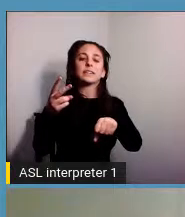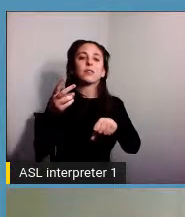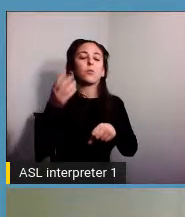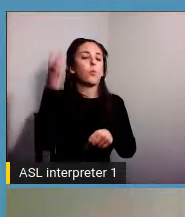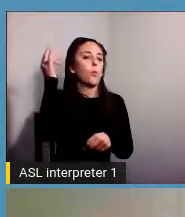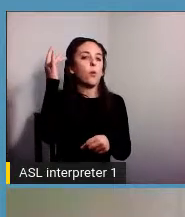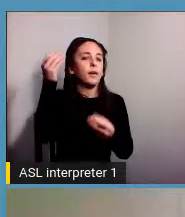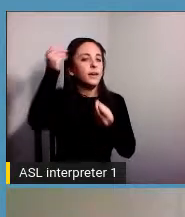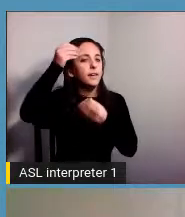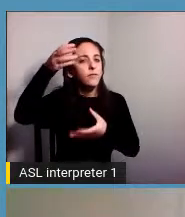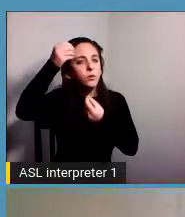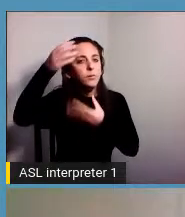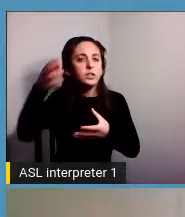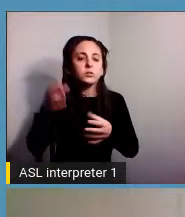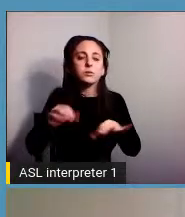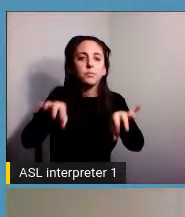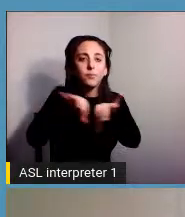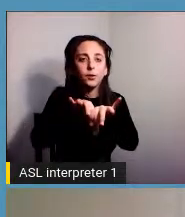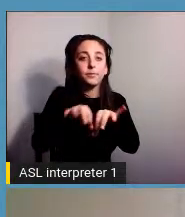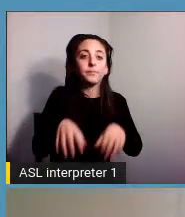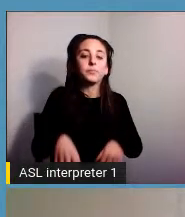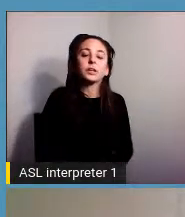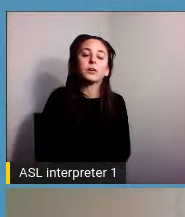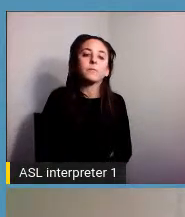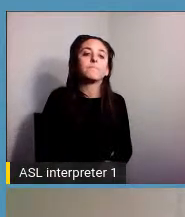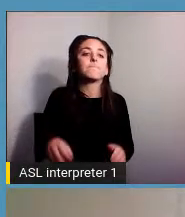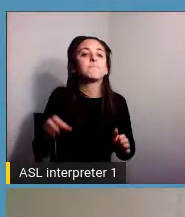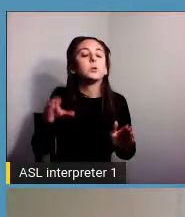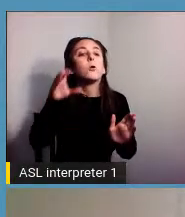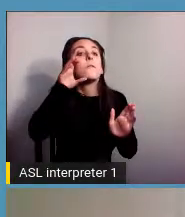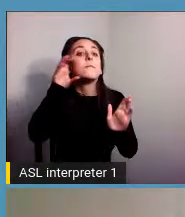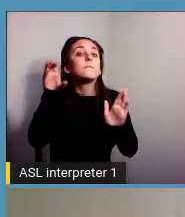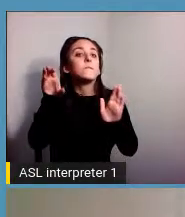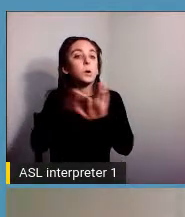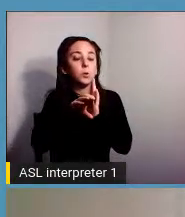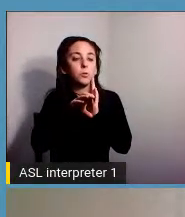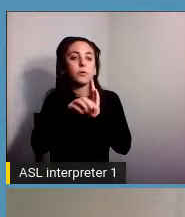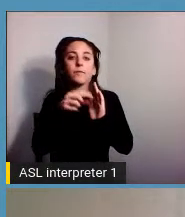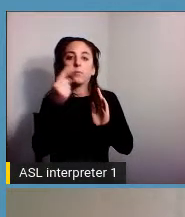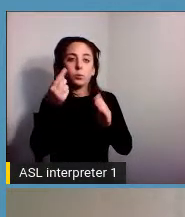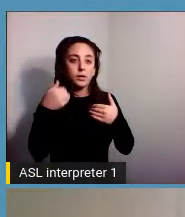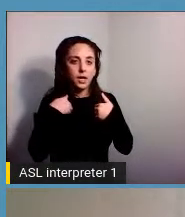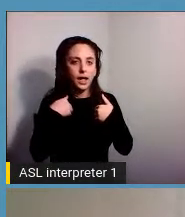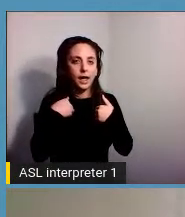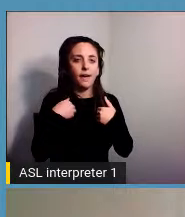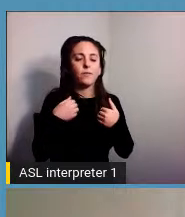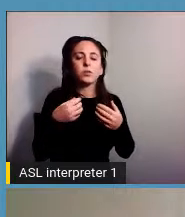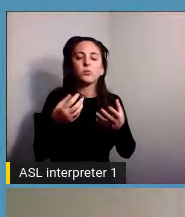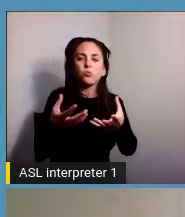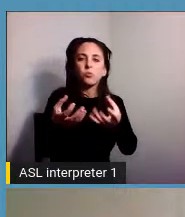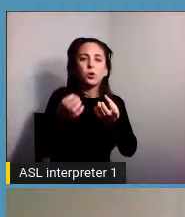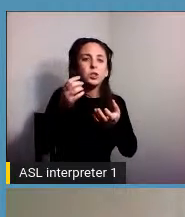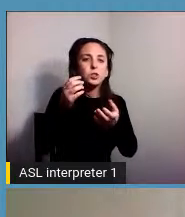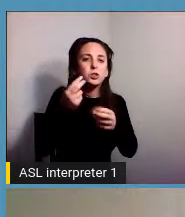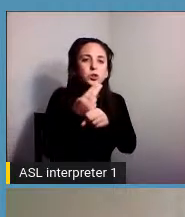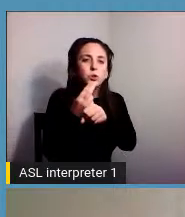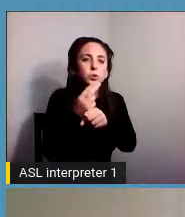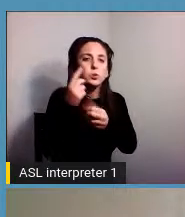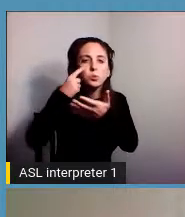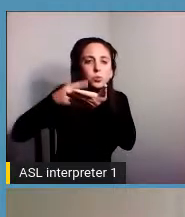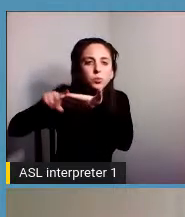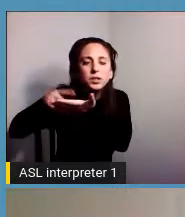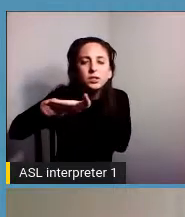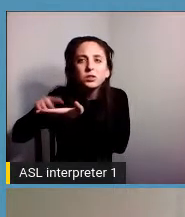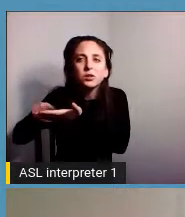somebody gives me a photograph, just a photograph, and I want to use it for research, what do I need to know about that photograph